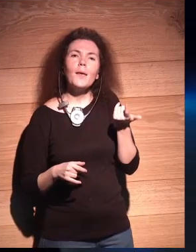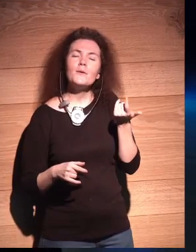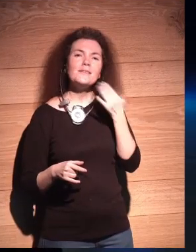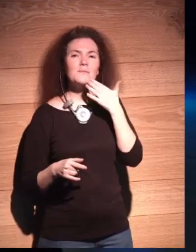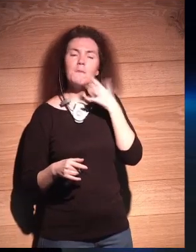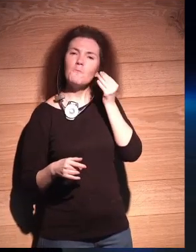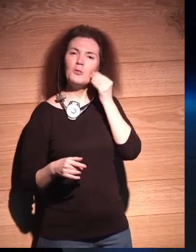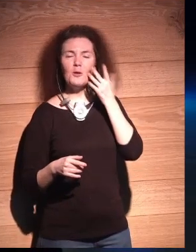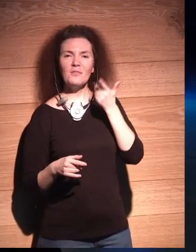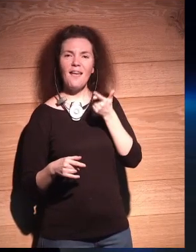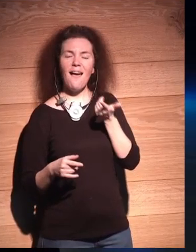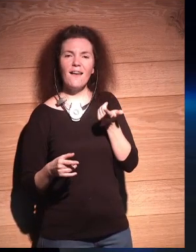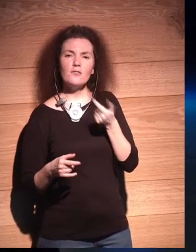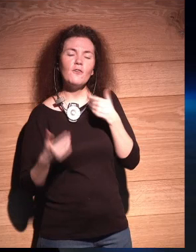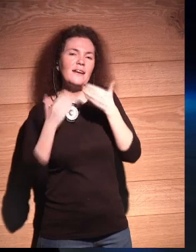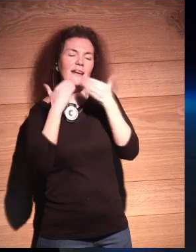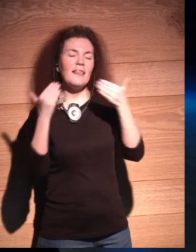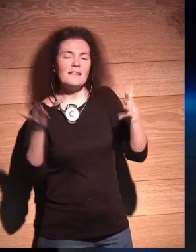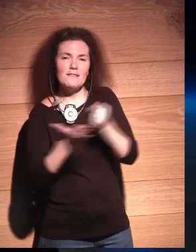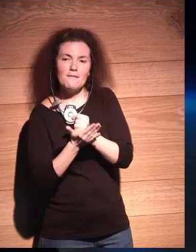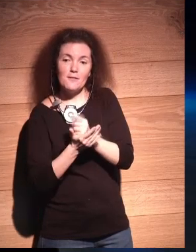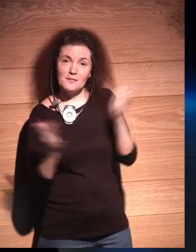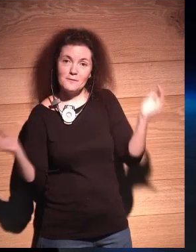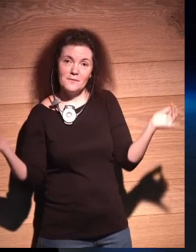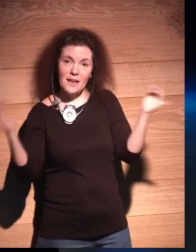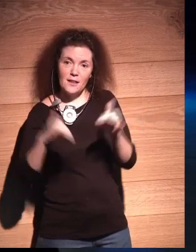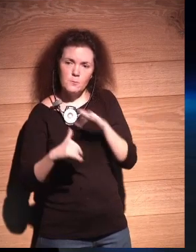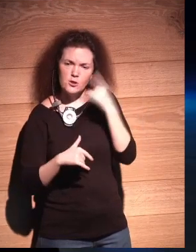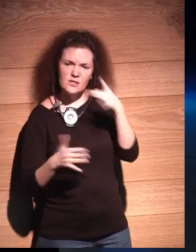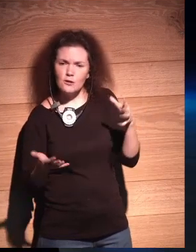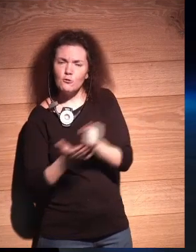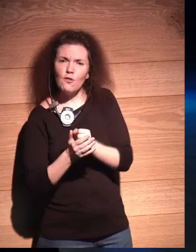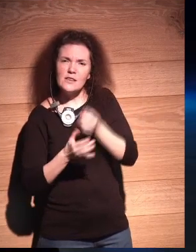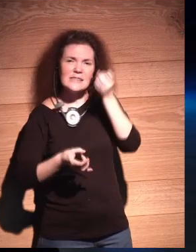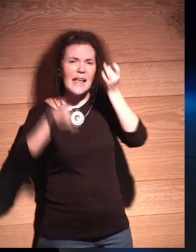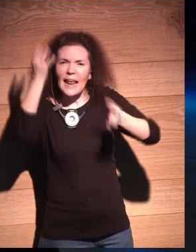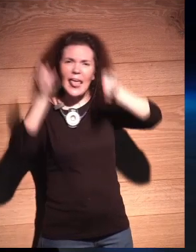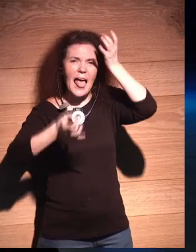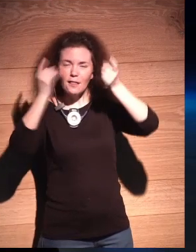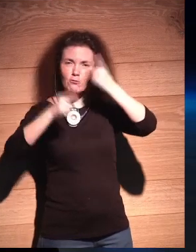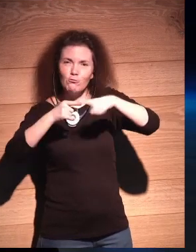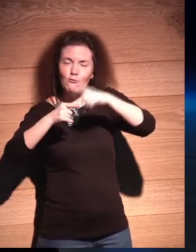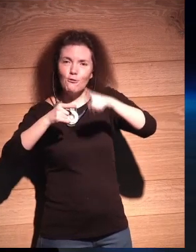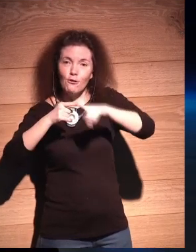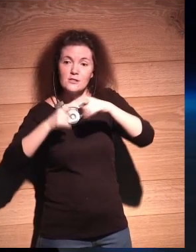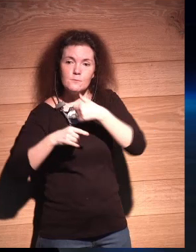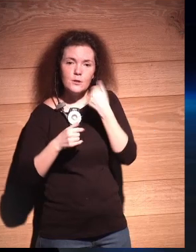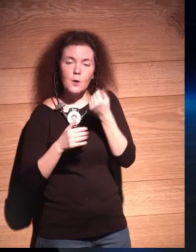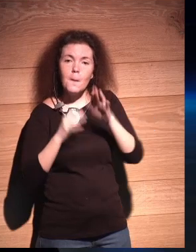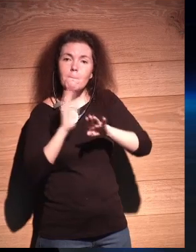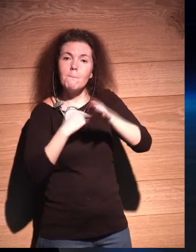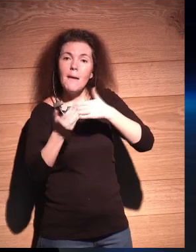know that you're also making things, and from the number of hands that I see, and that's